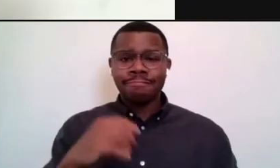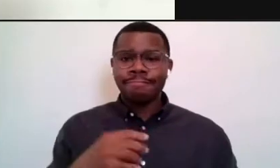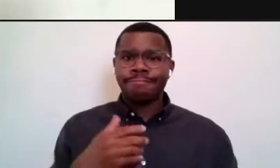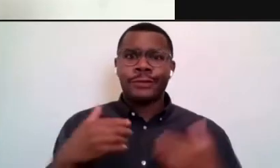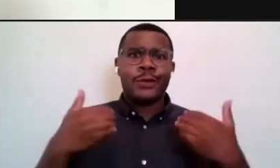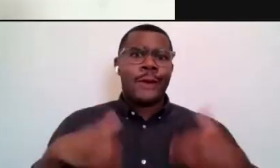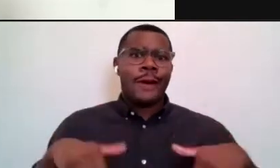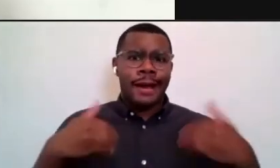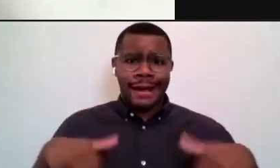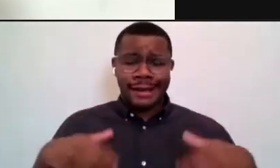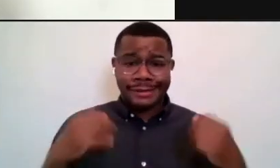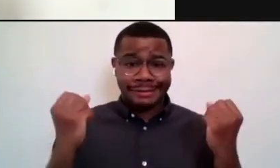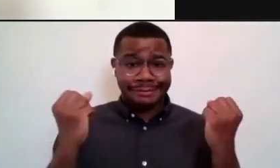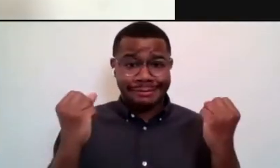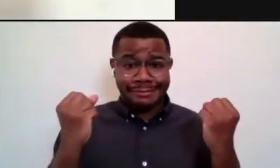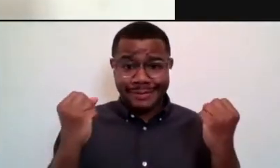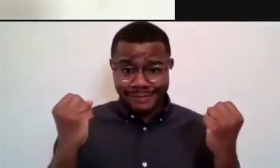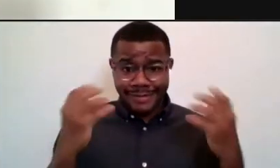I mean, yes. Like,